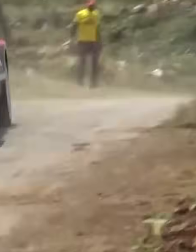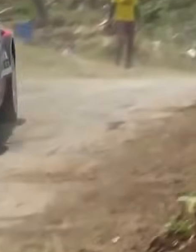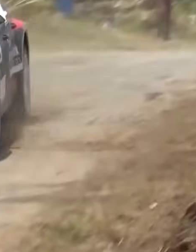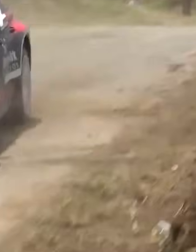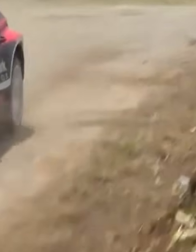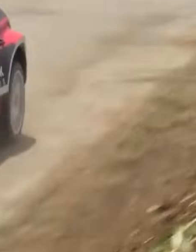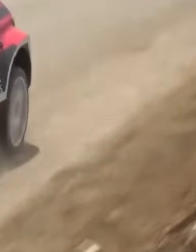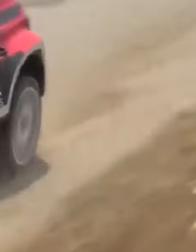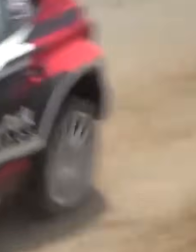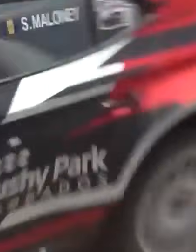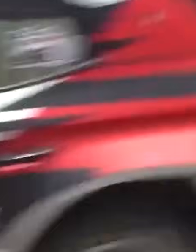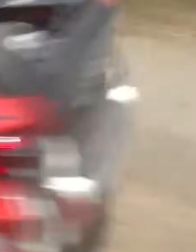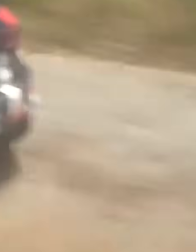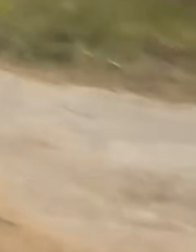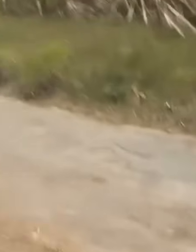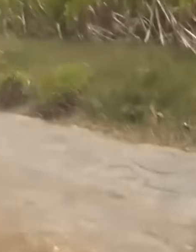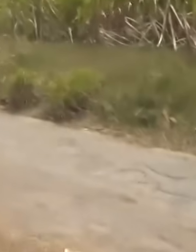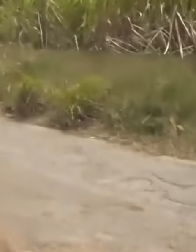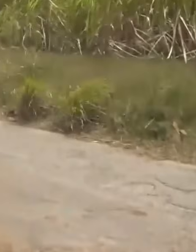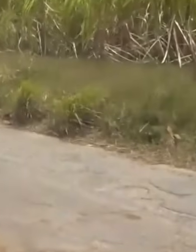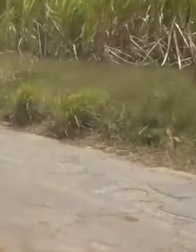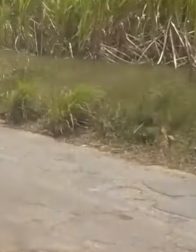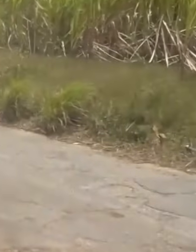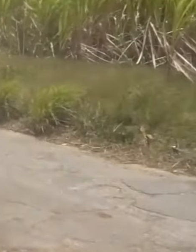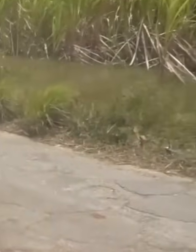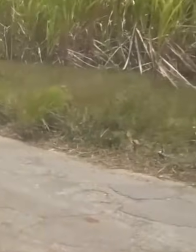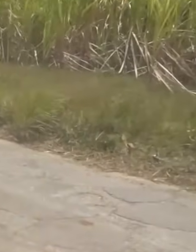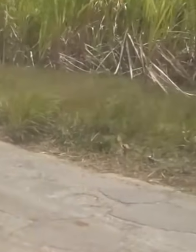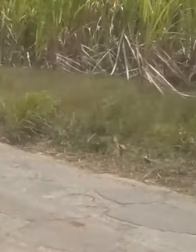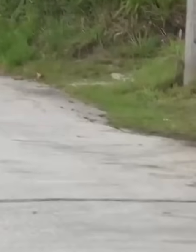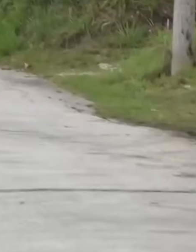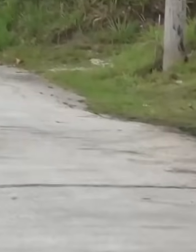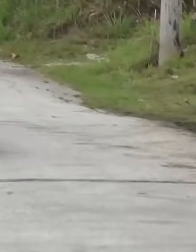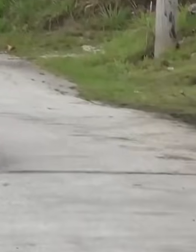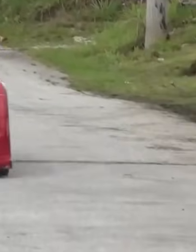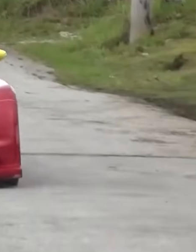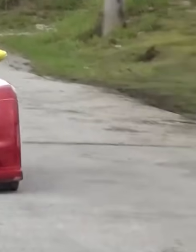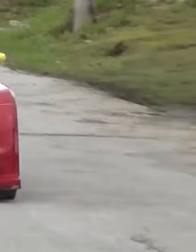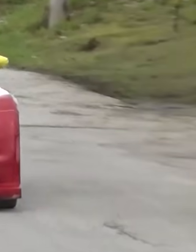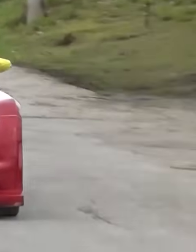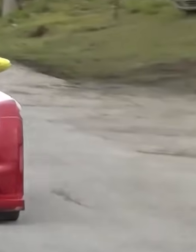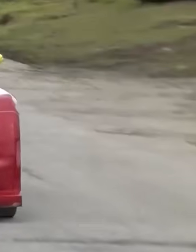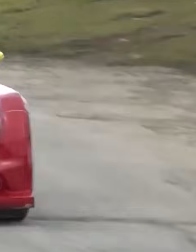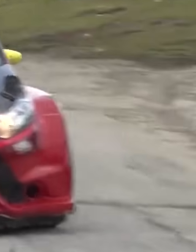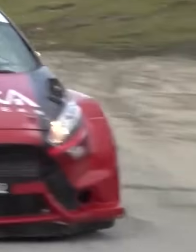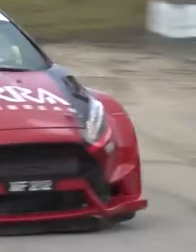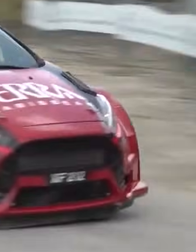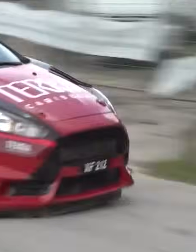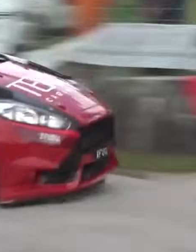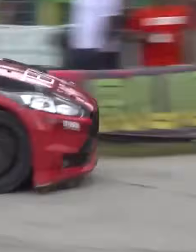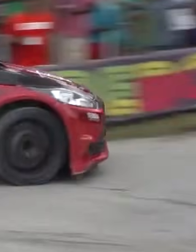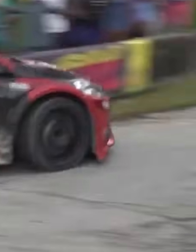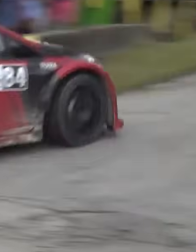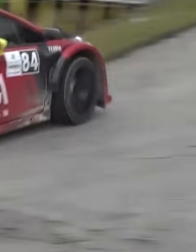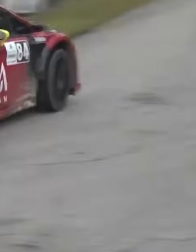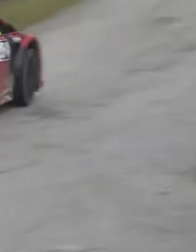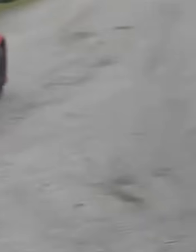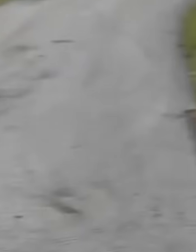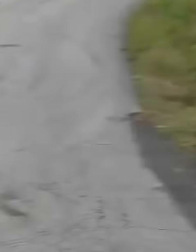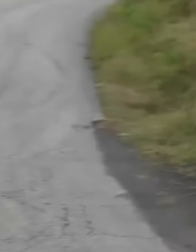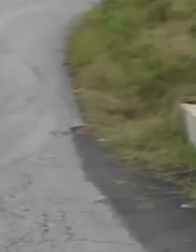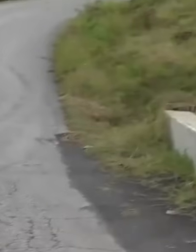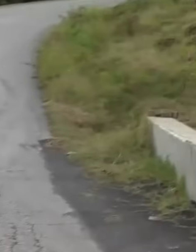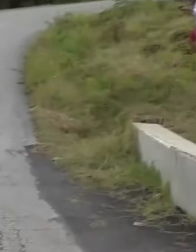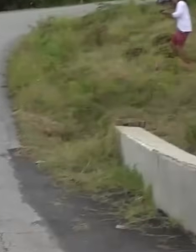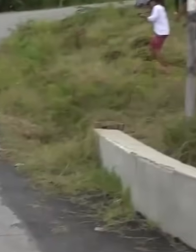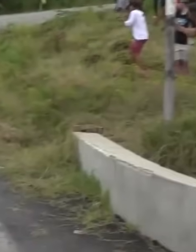Maloney in his Skoda Fabia RS Rally 2. King of the Hill returns to Hyman St. Thomas on May 25th